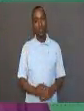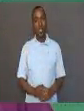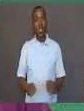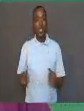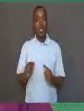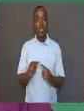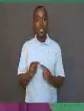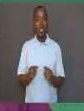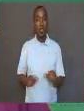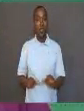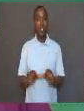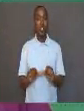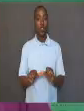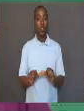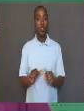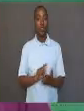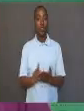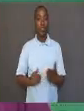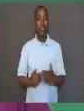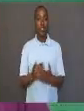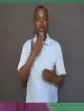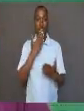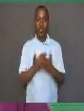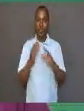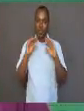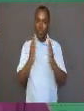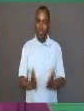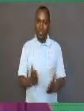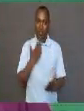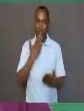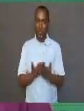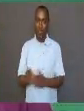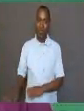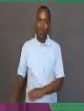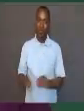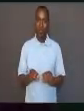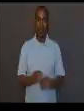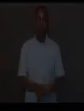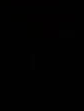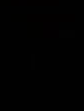Until next time, thank you, teacher. Thank you, students.